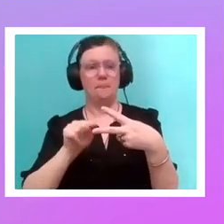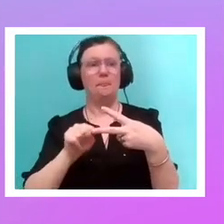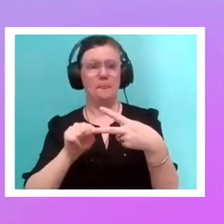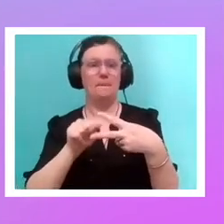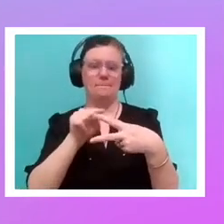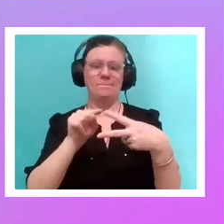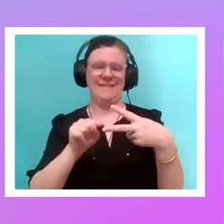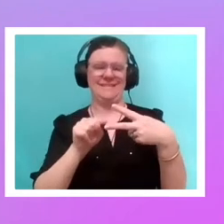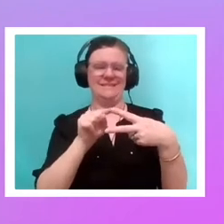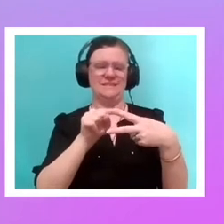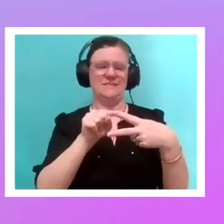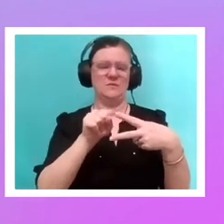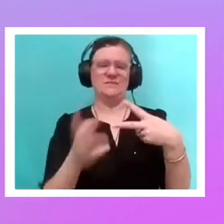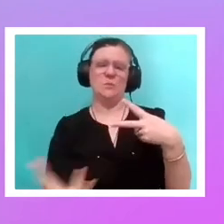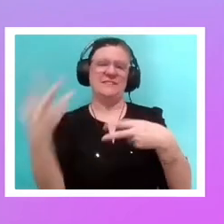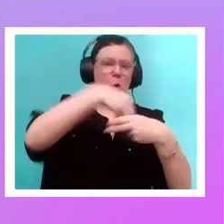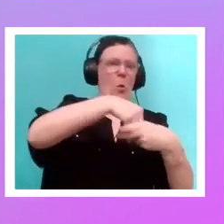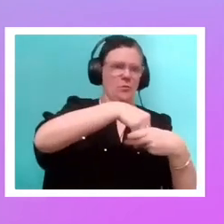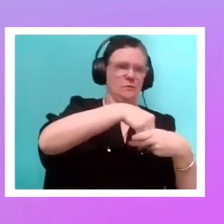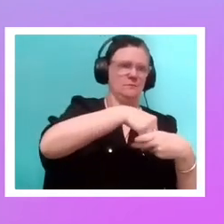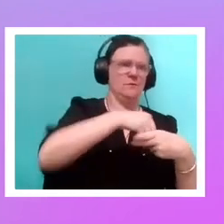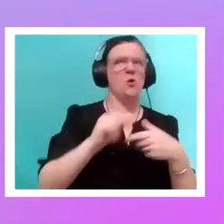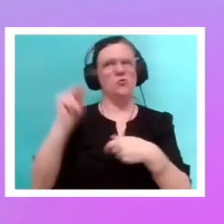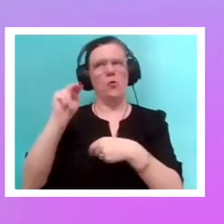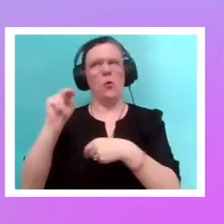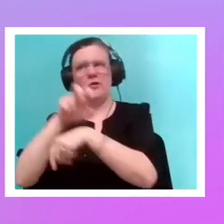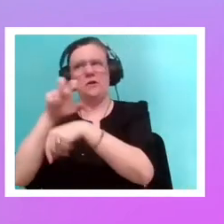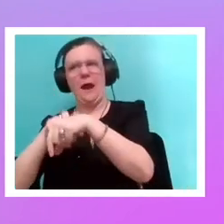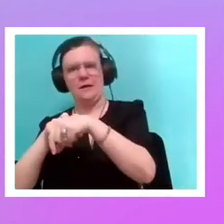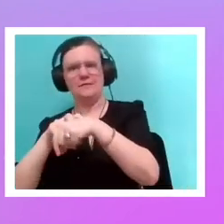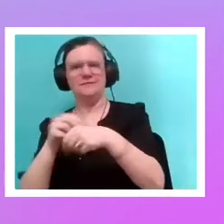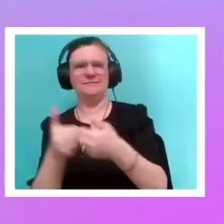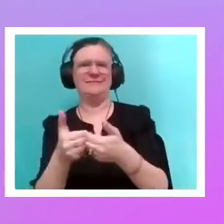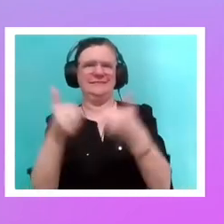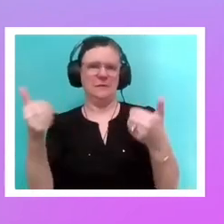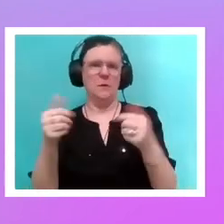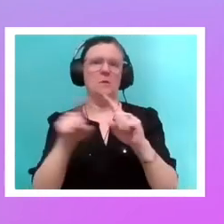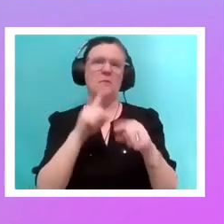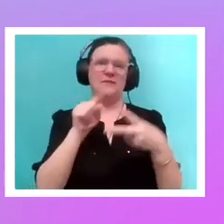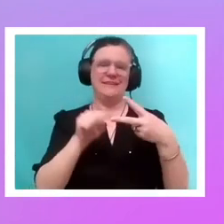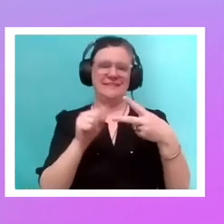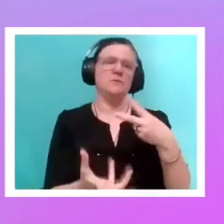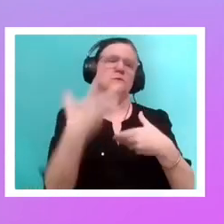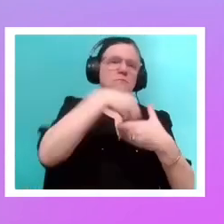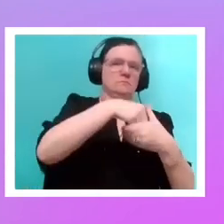the Equality Act, except for in Northern Ireland, which is why we have these two different pieces of legislation.